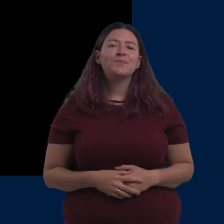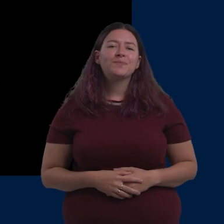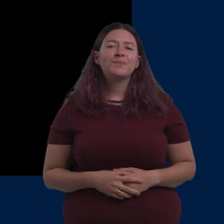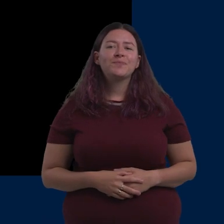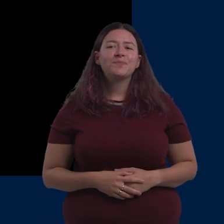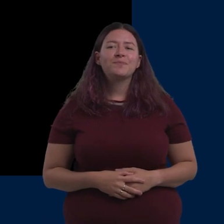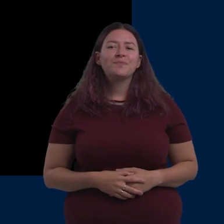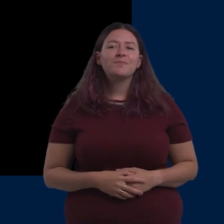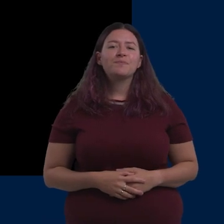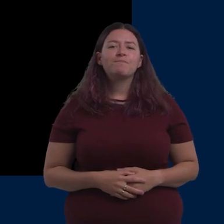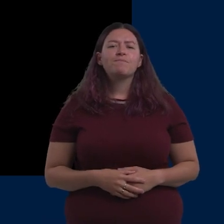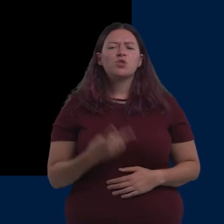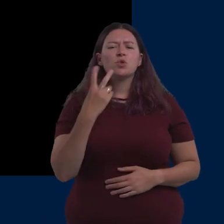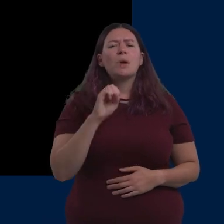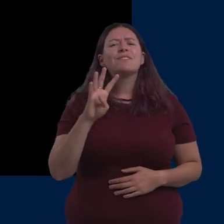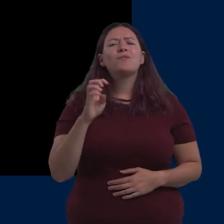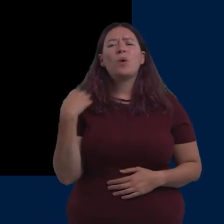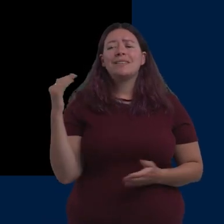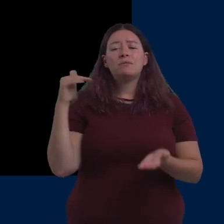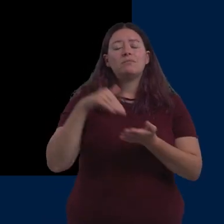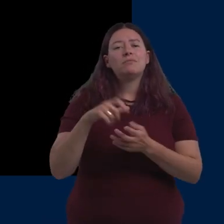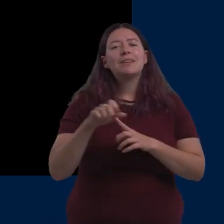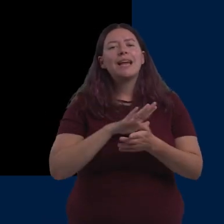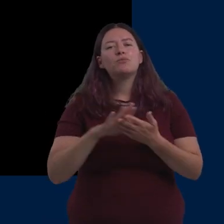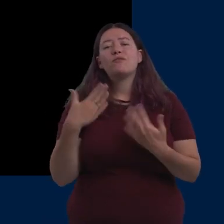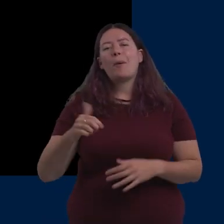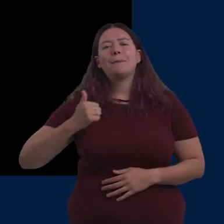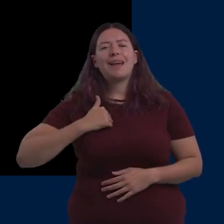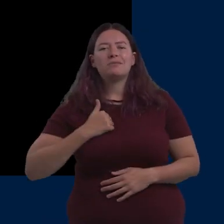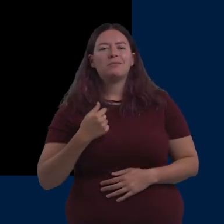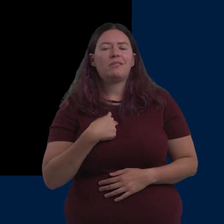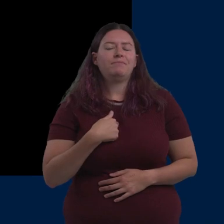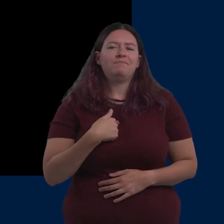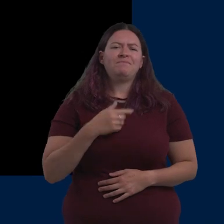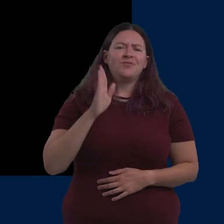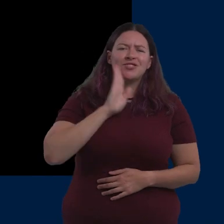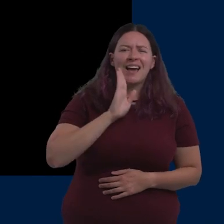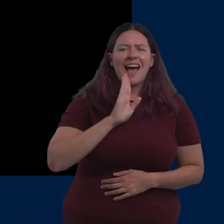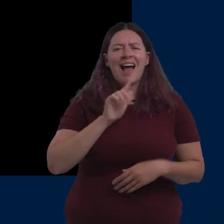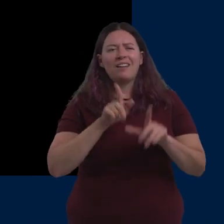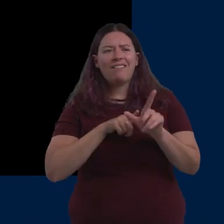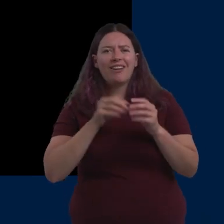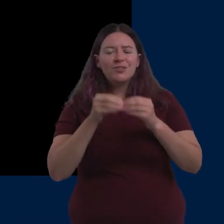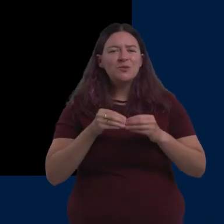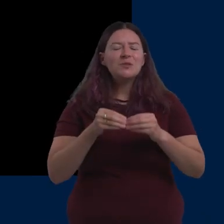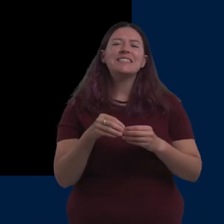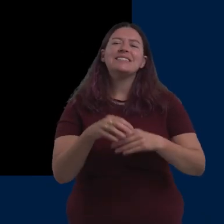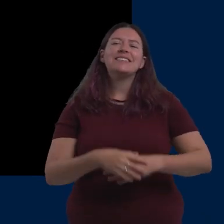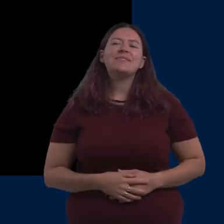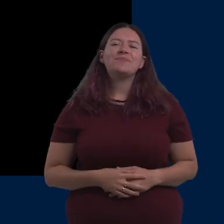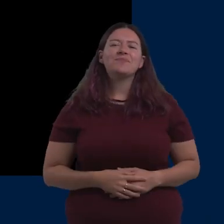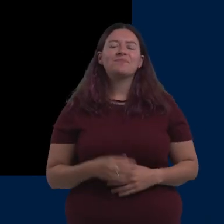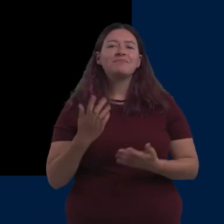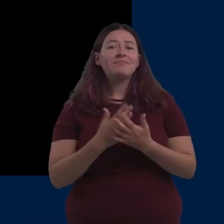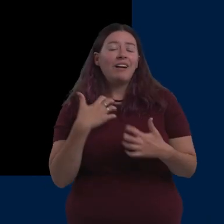true. When I came to Edinburgh from Canada in 2014, I was a shy young student. I